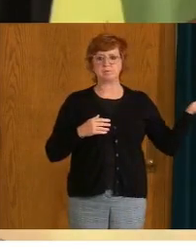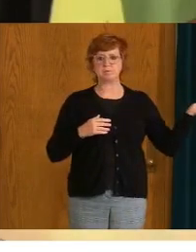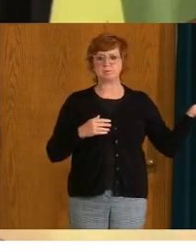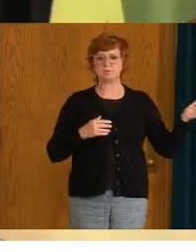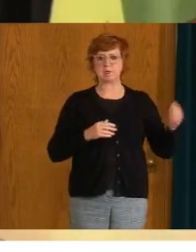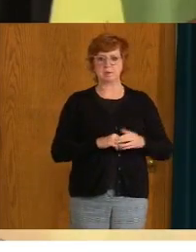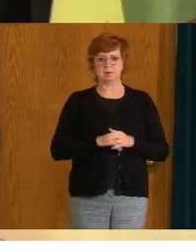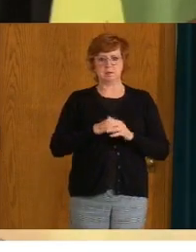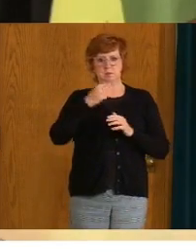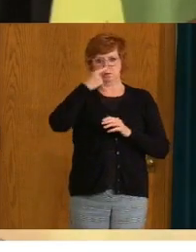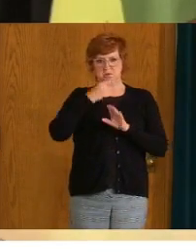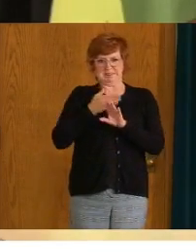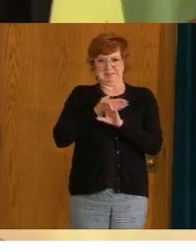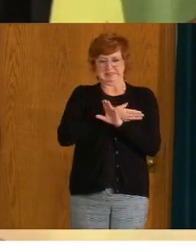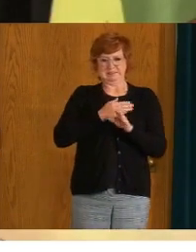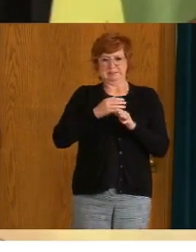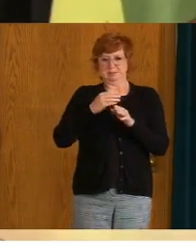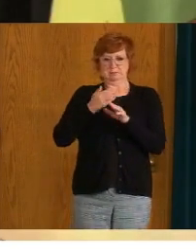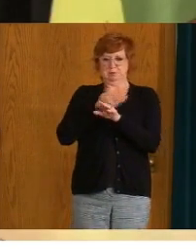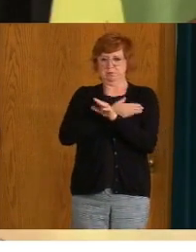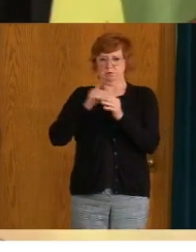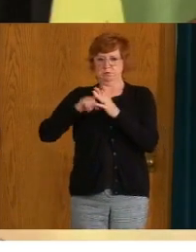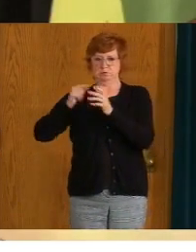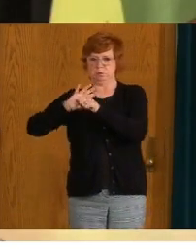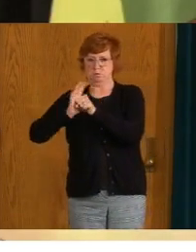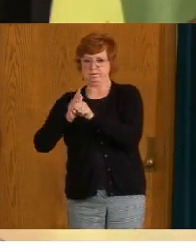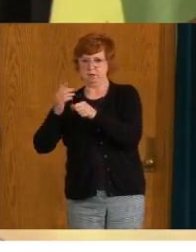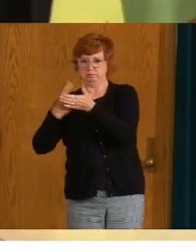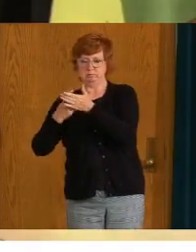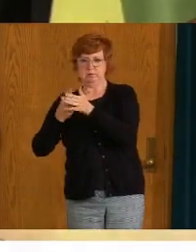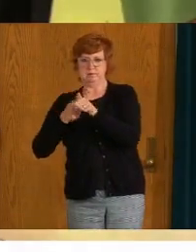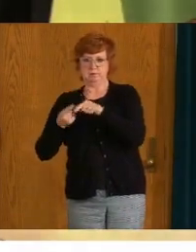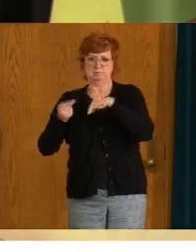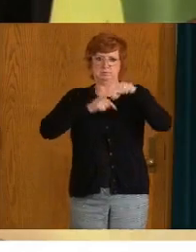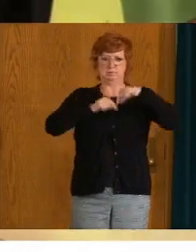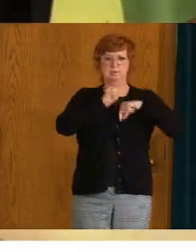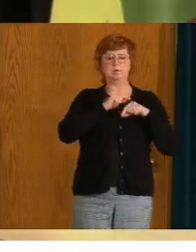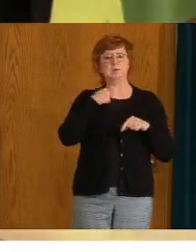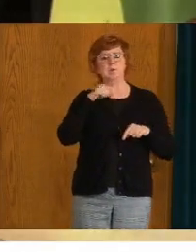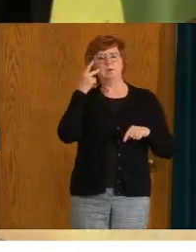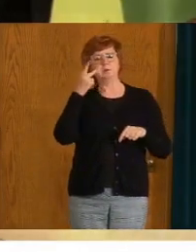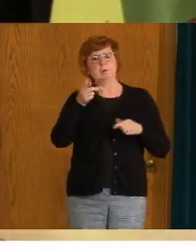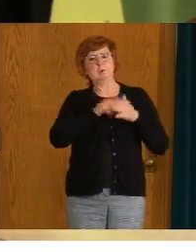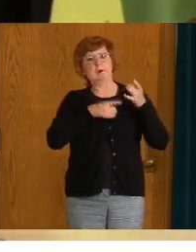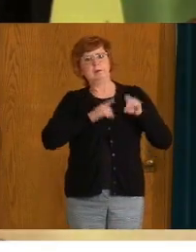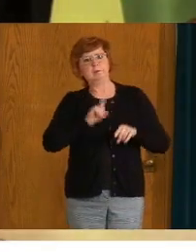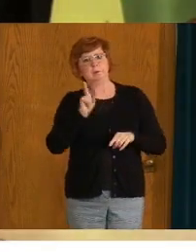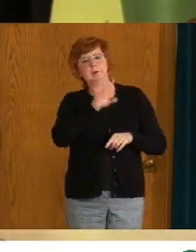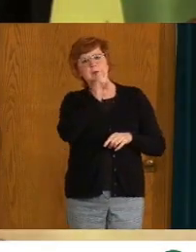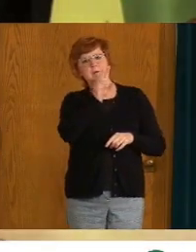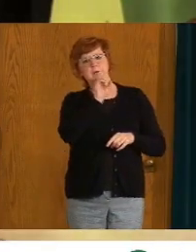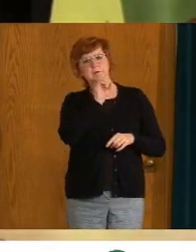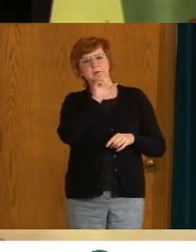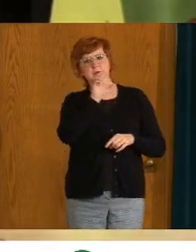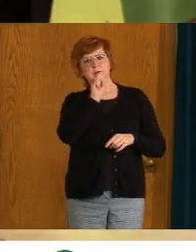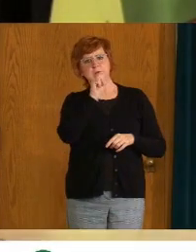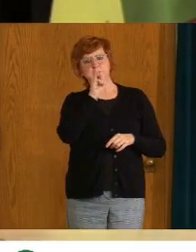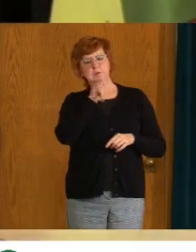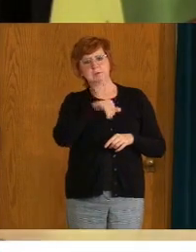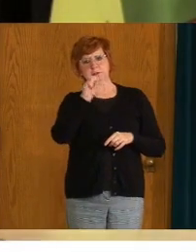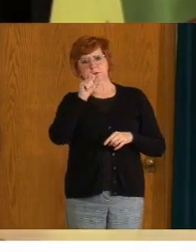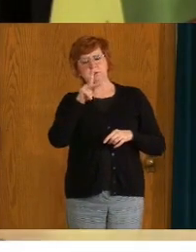Maybe just before I begin here today, in light of the procession that we saw in Wolseley today in honor of Constable Shelby Patton,